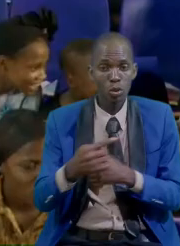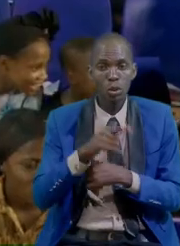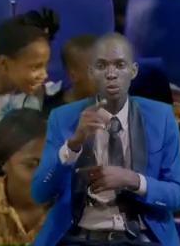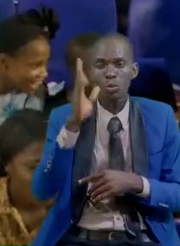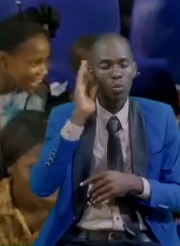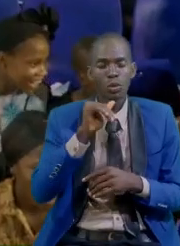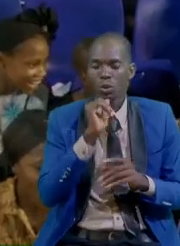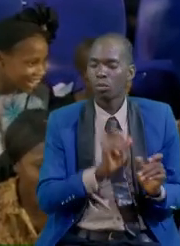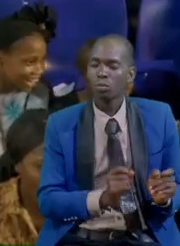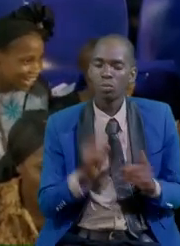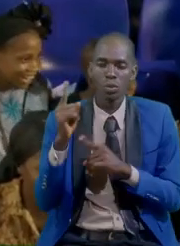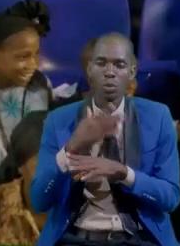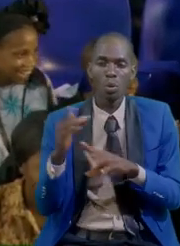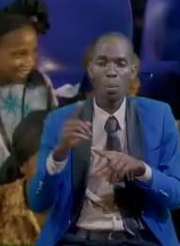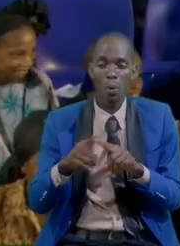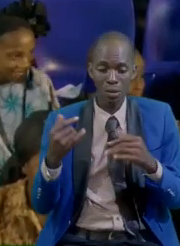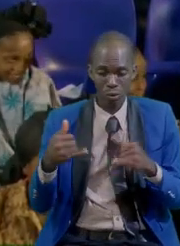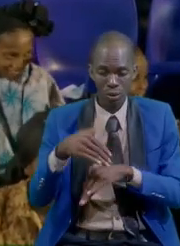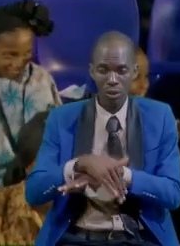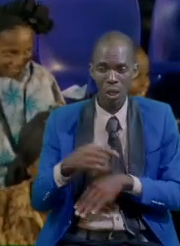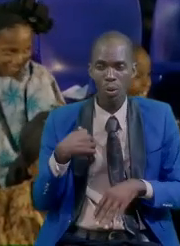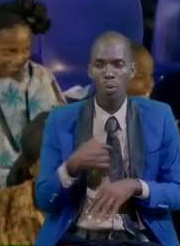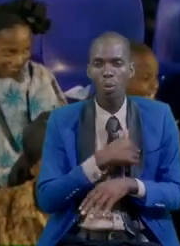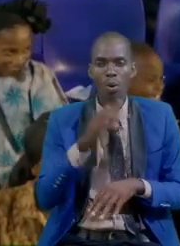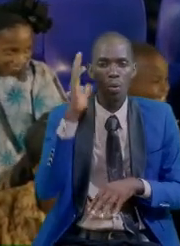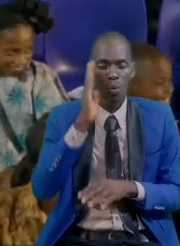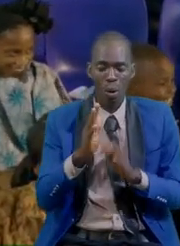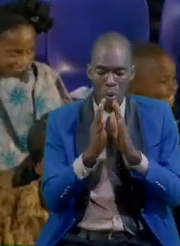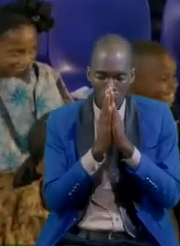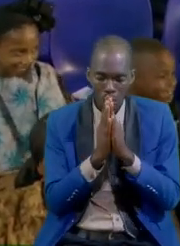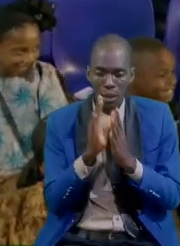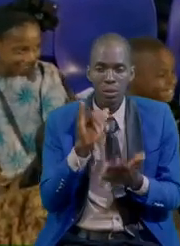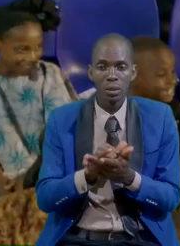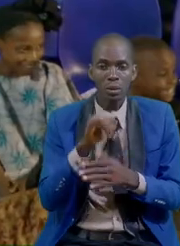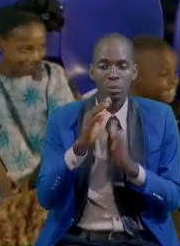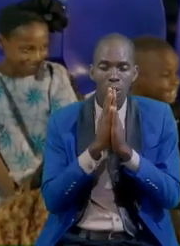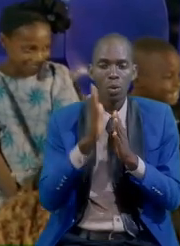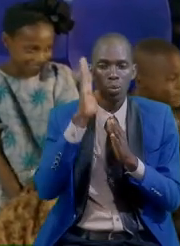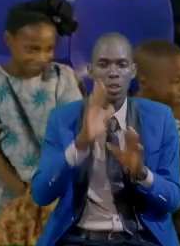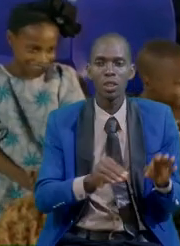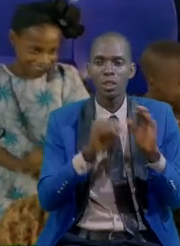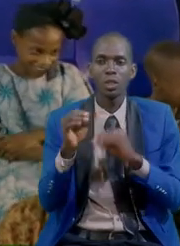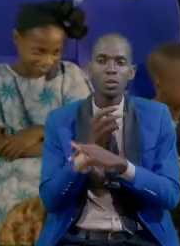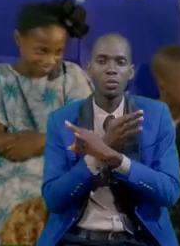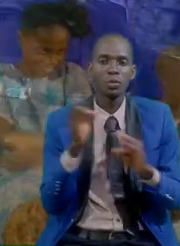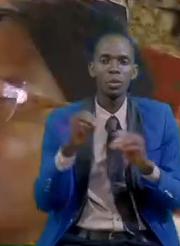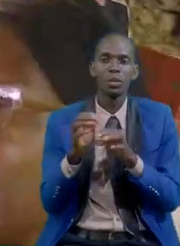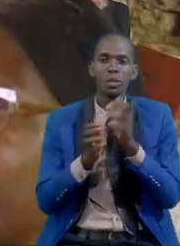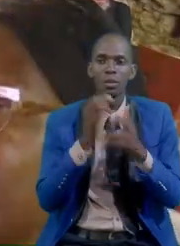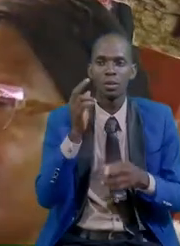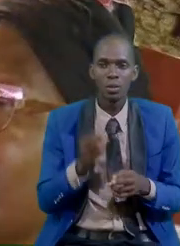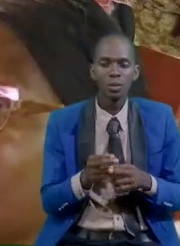to pray tonight. And the prayer tonight will set you free. Will liberate you.